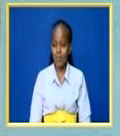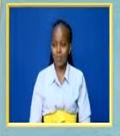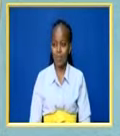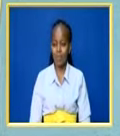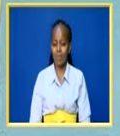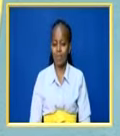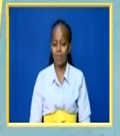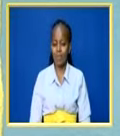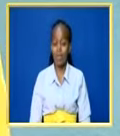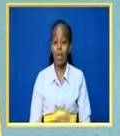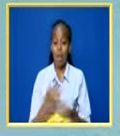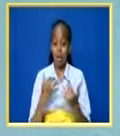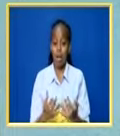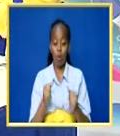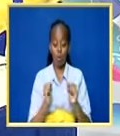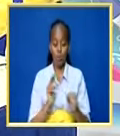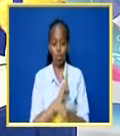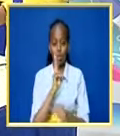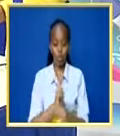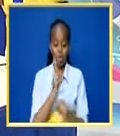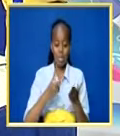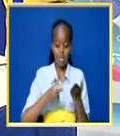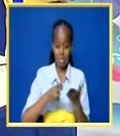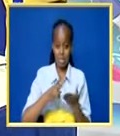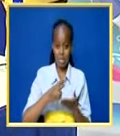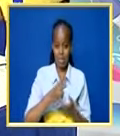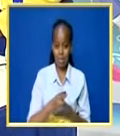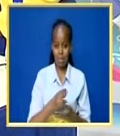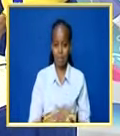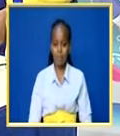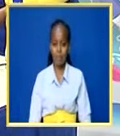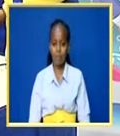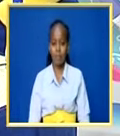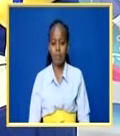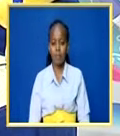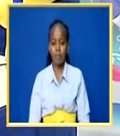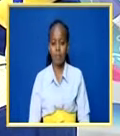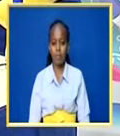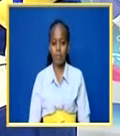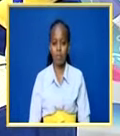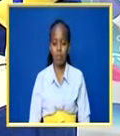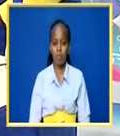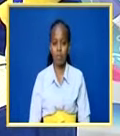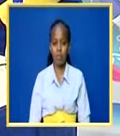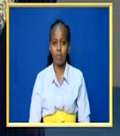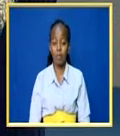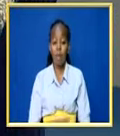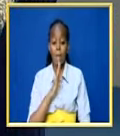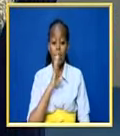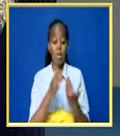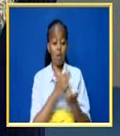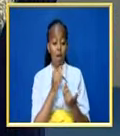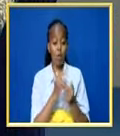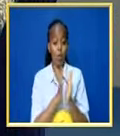Yay. Okay, now you're going to use the pair of scissors and cut it around. Oh, be careful with scissors. And